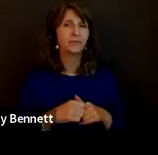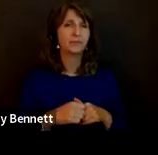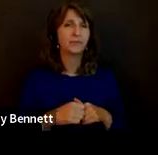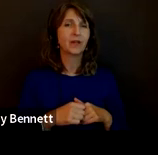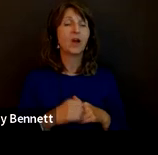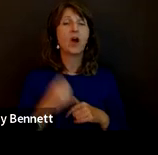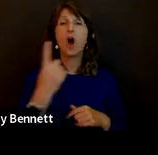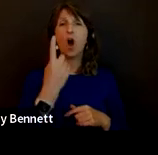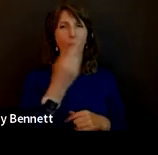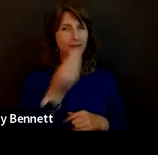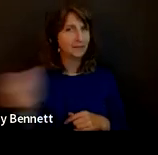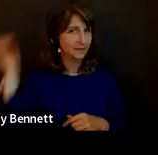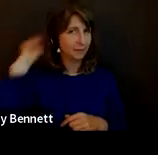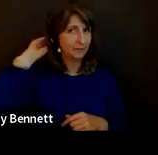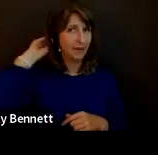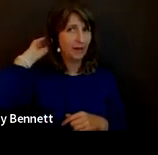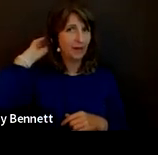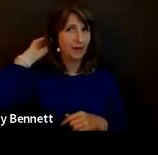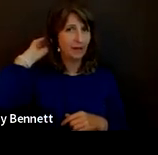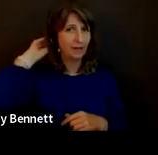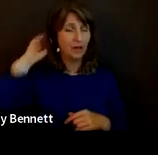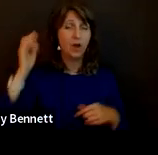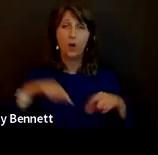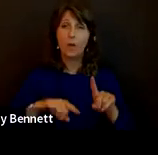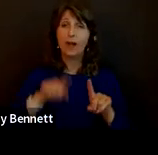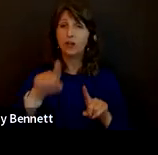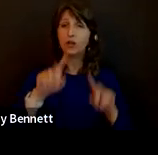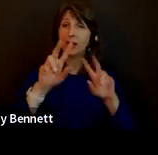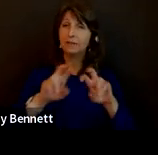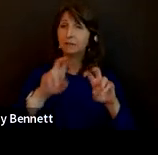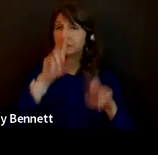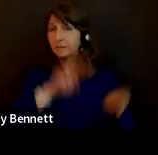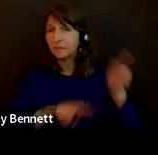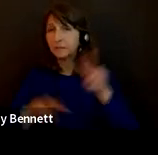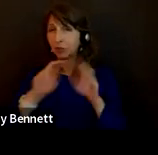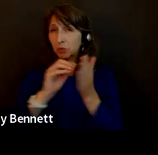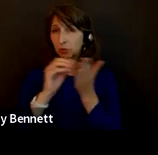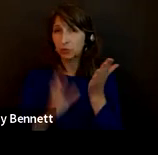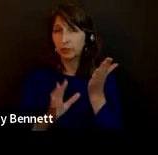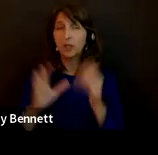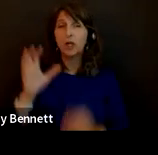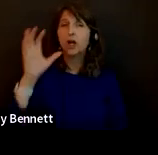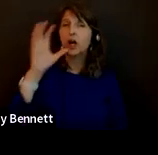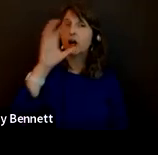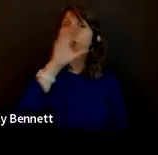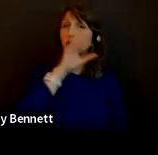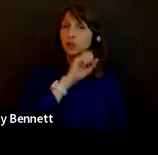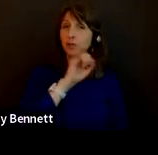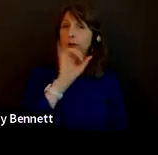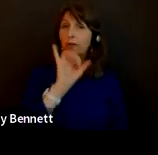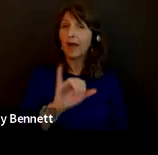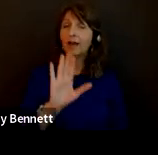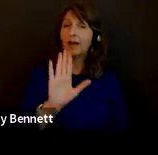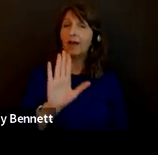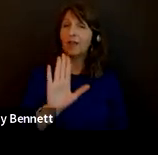always keep in mind as you are assessing any student. Assume that on their worst day,